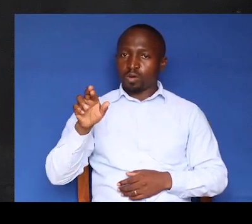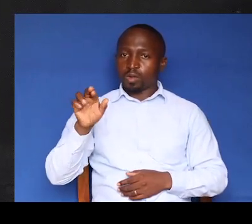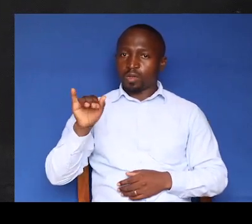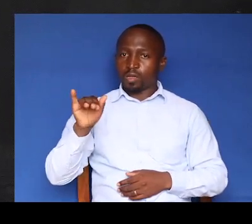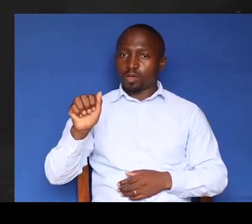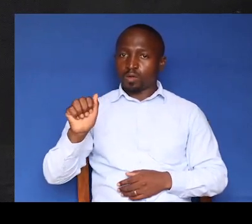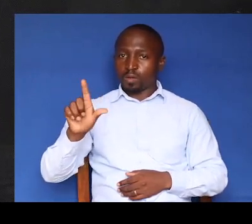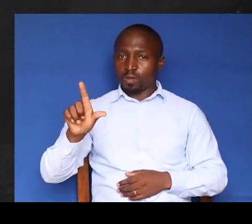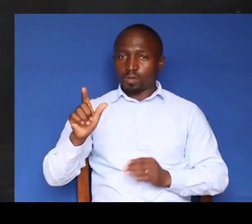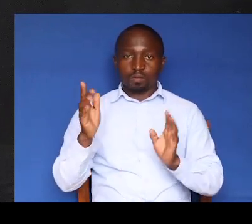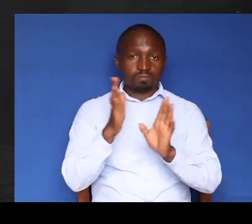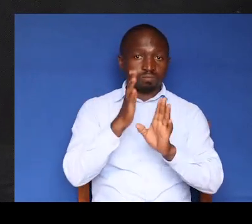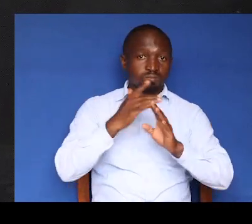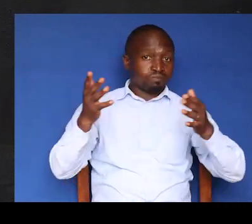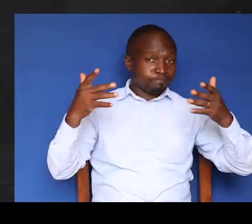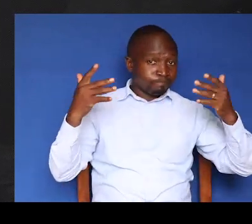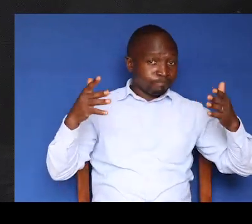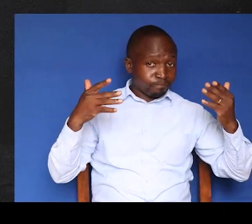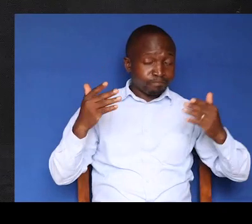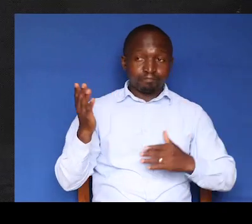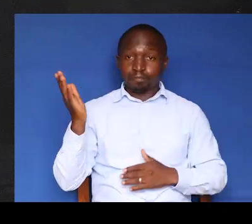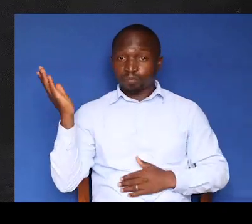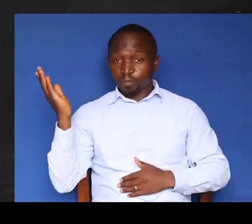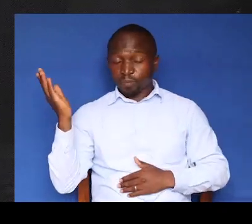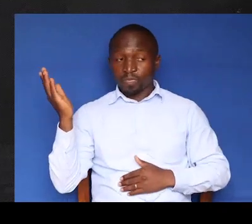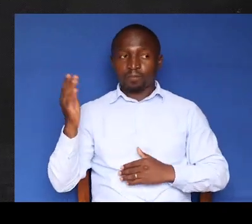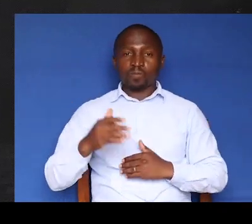Equatorial climate is of